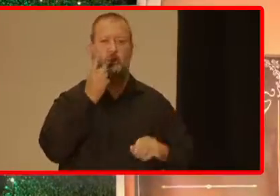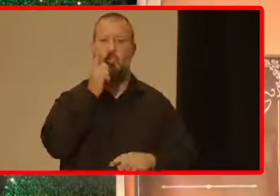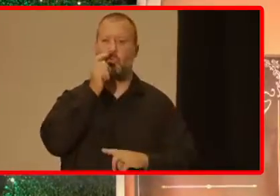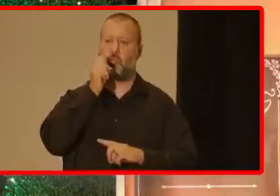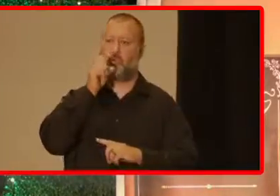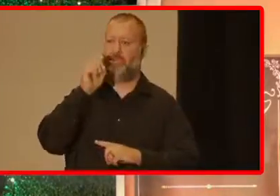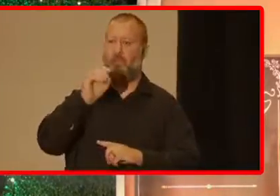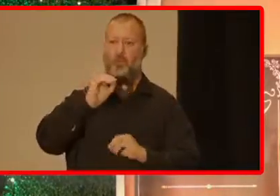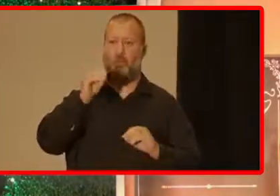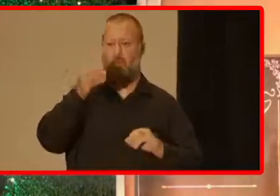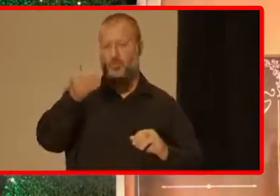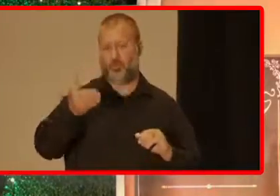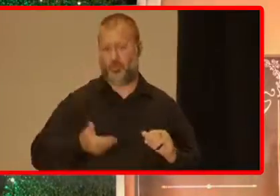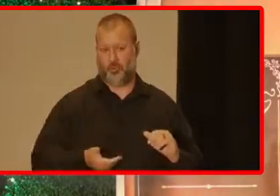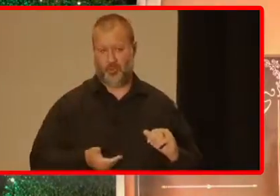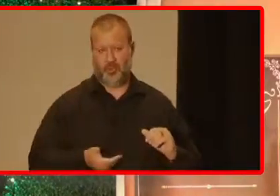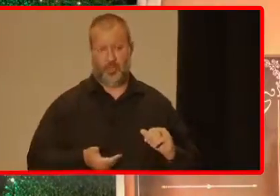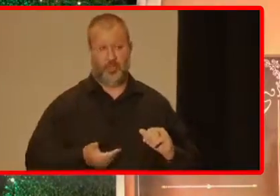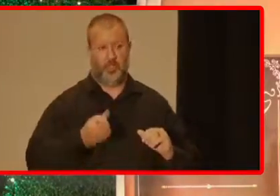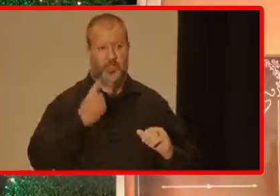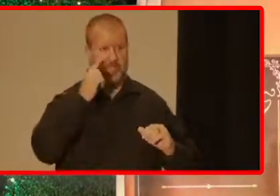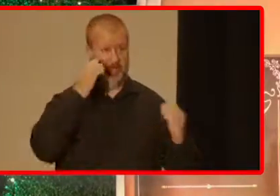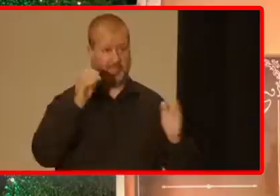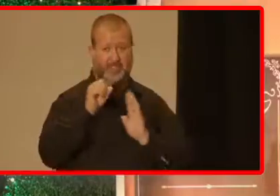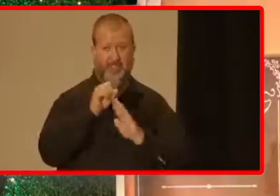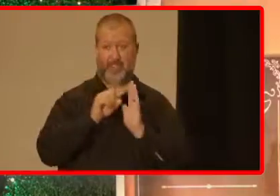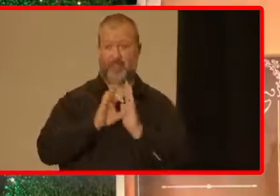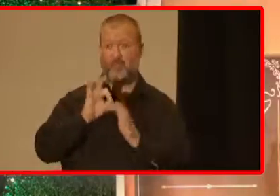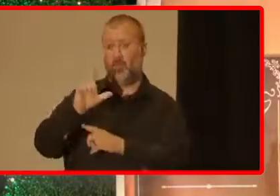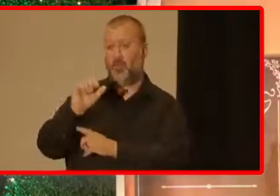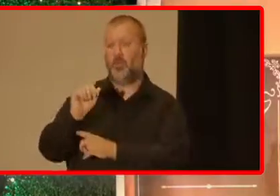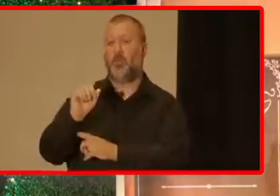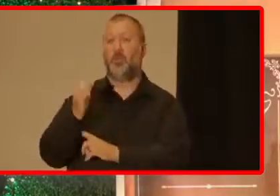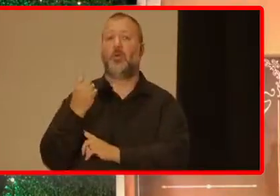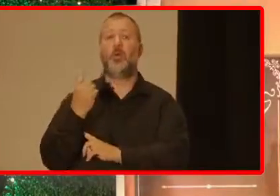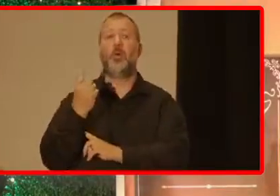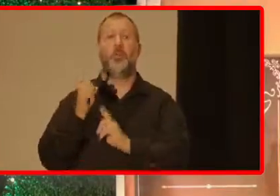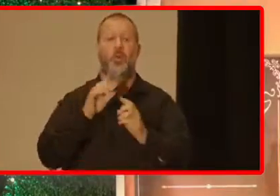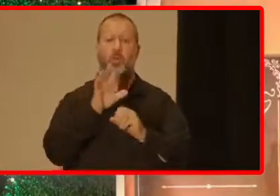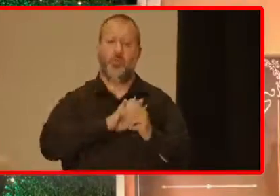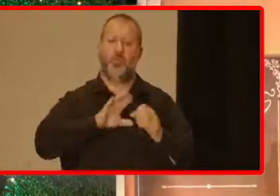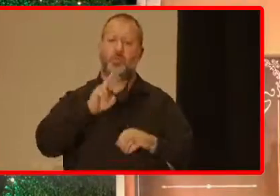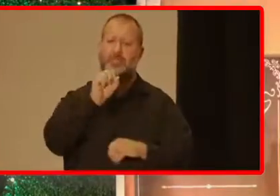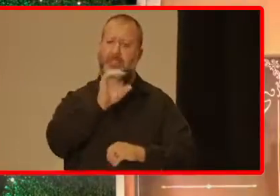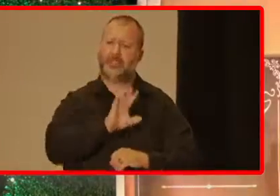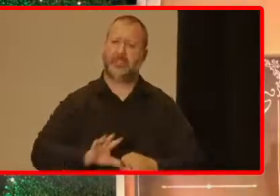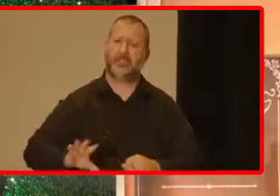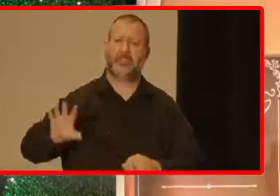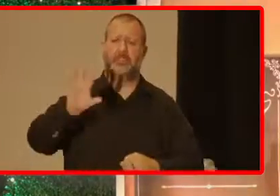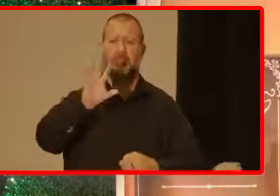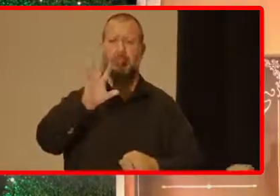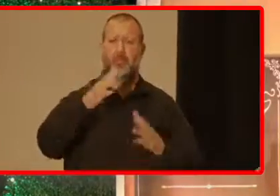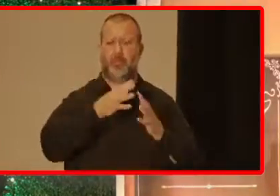who needs no introduction, not just here in the state of Florida, but throughout the United States of